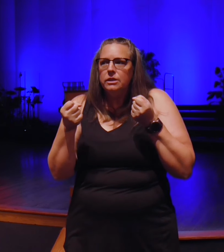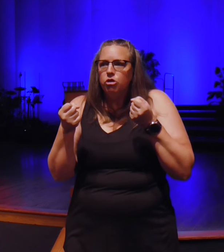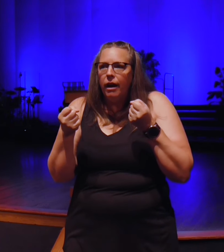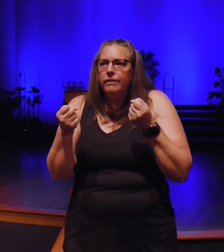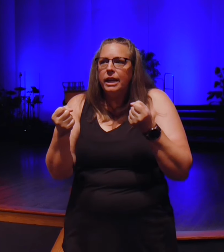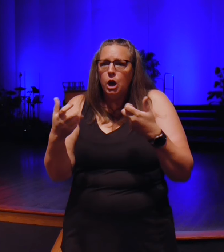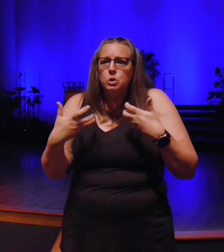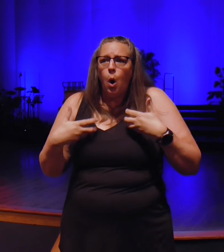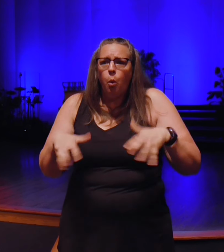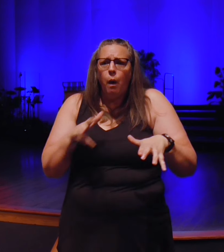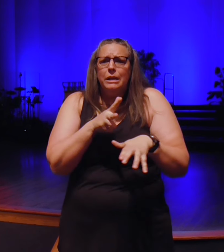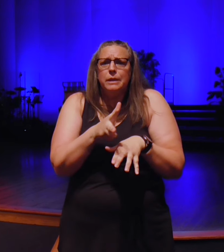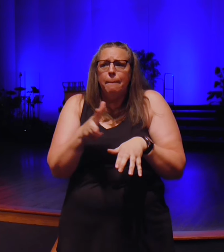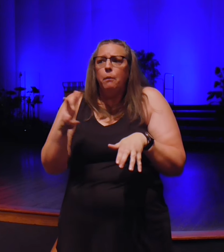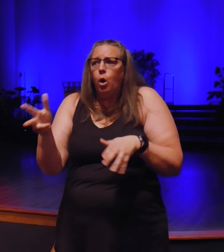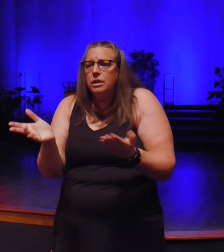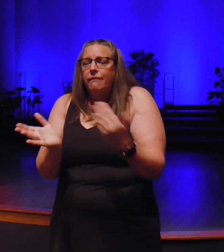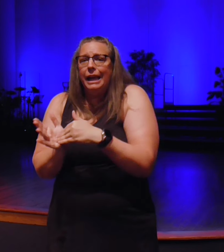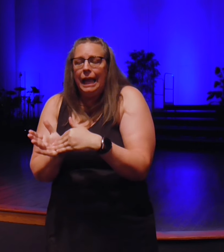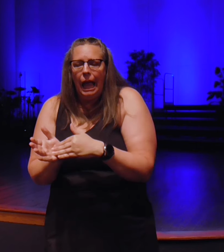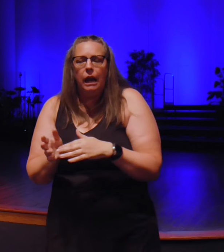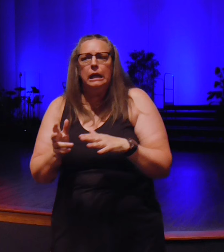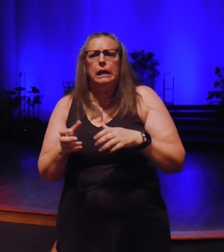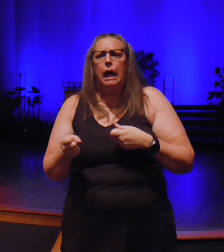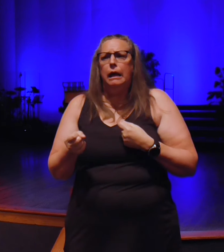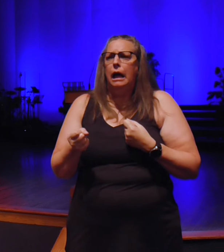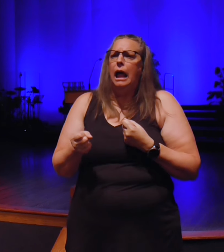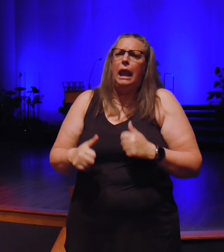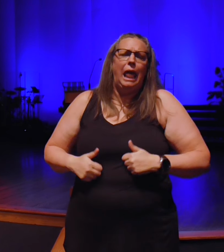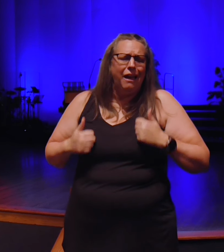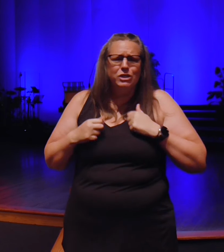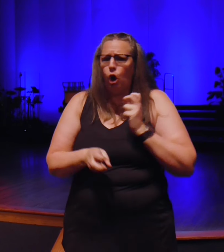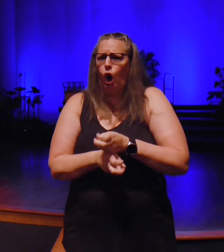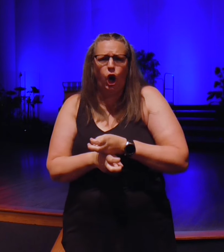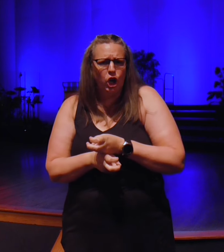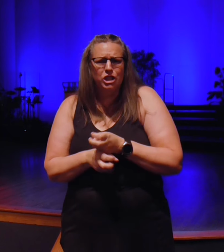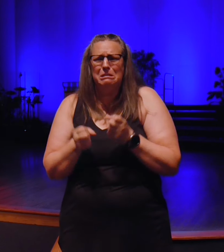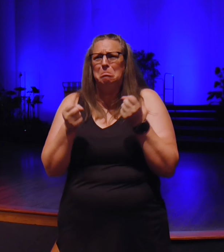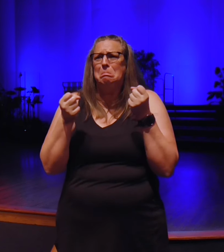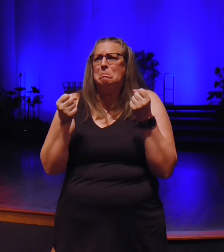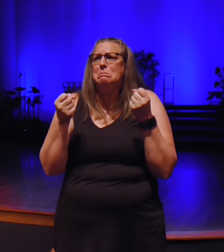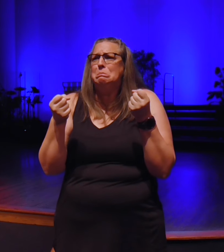is so tough and hard and fragile sometimes.